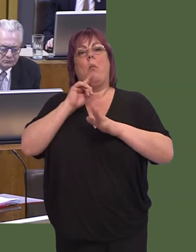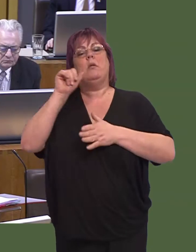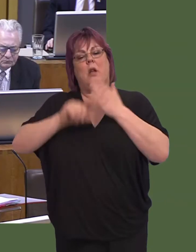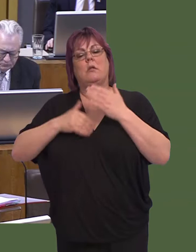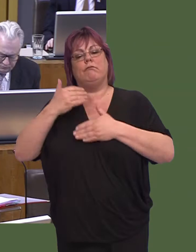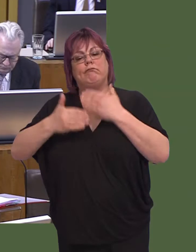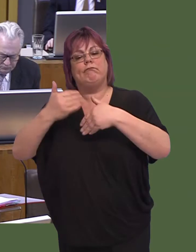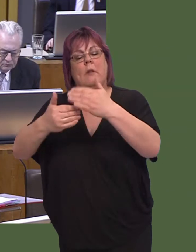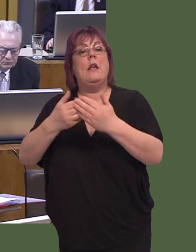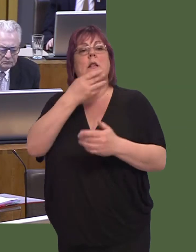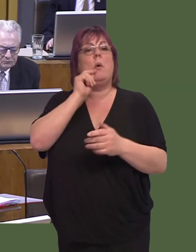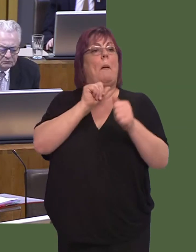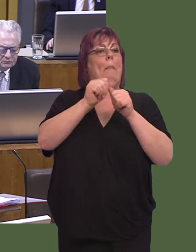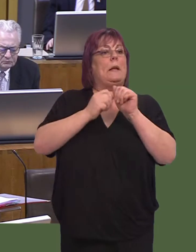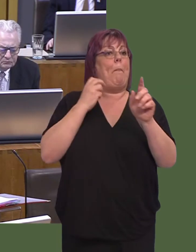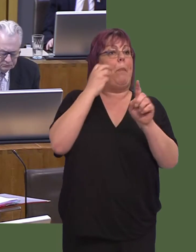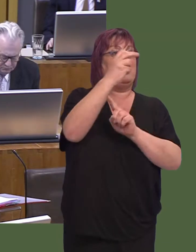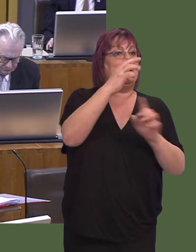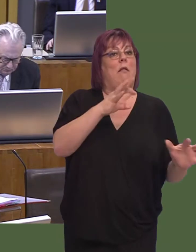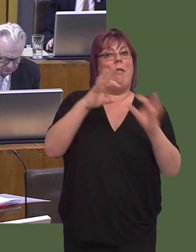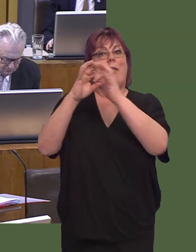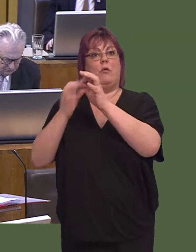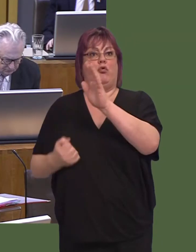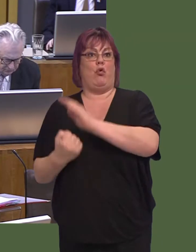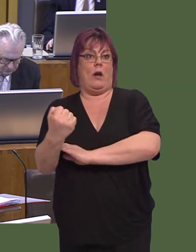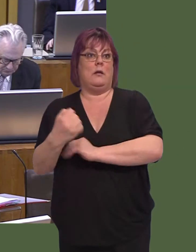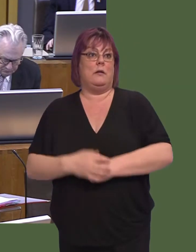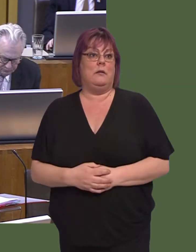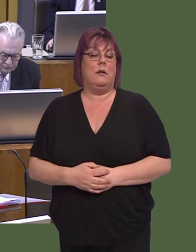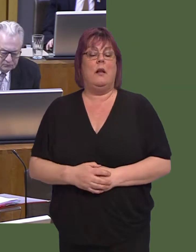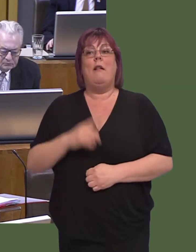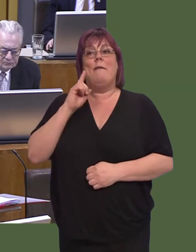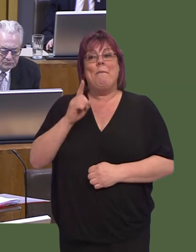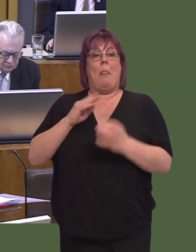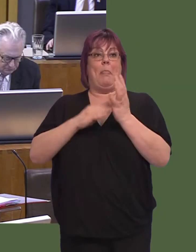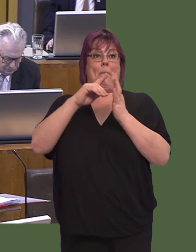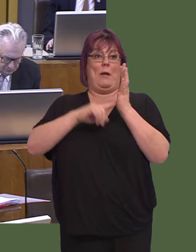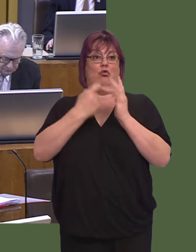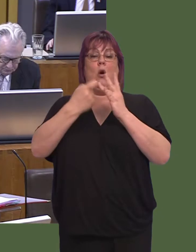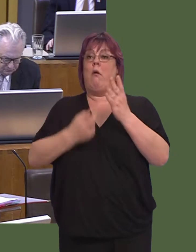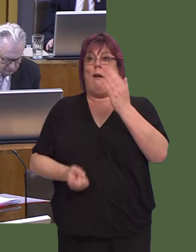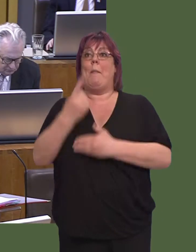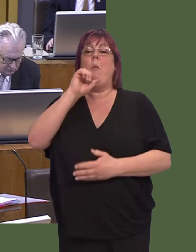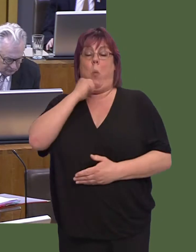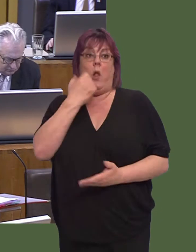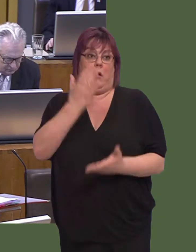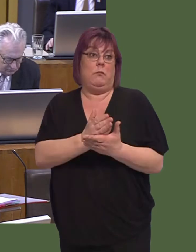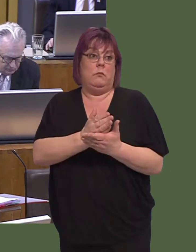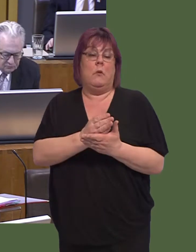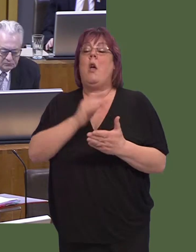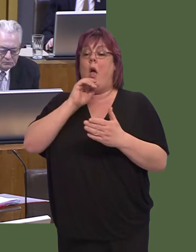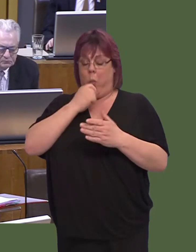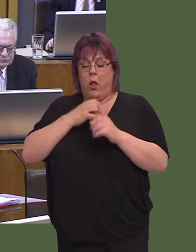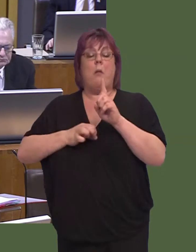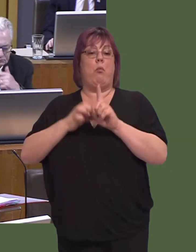catch buses that connect with train services. They will be part of an integrated network in a way that's never been possible before. The metro will happen. It will